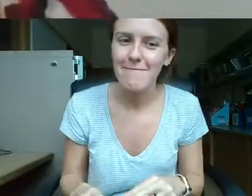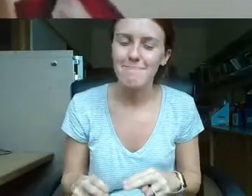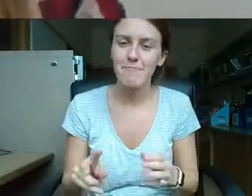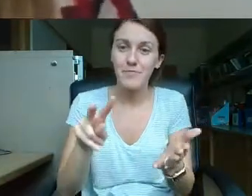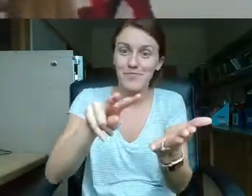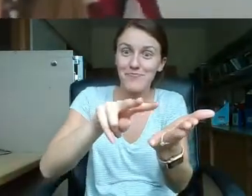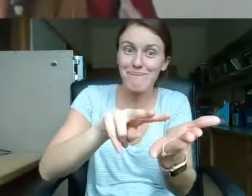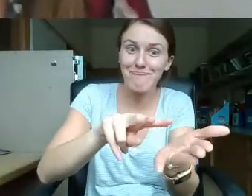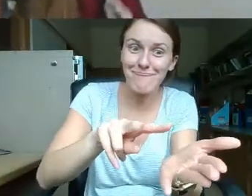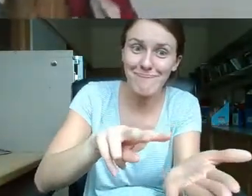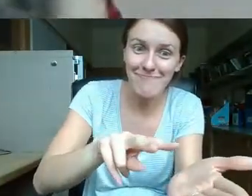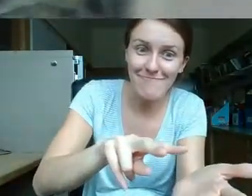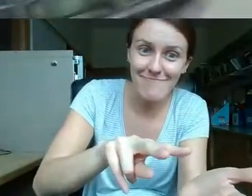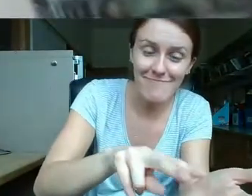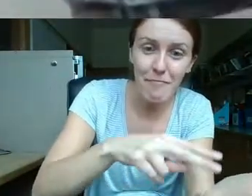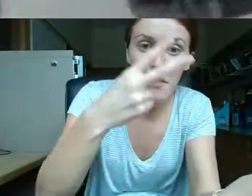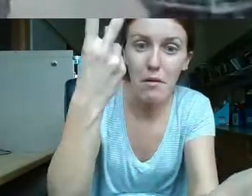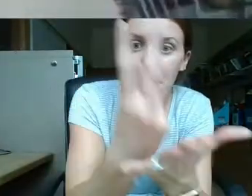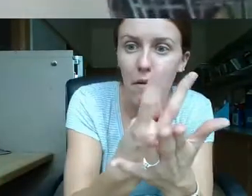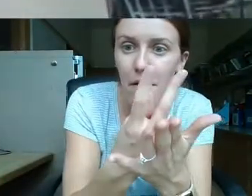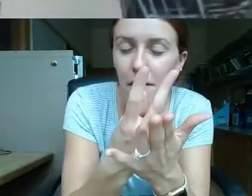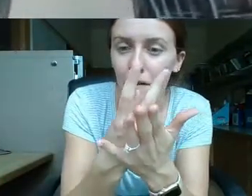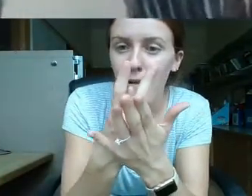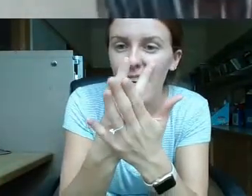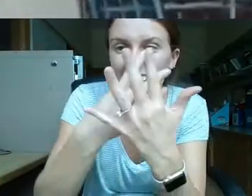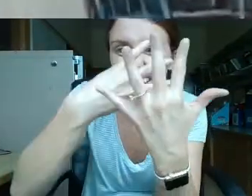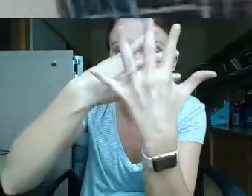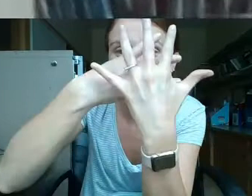He landed, paws first, into an empty cage.